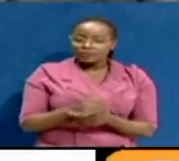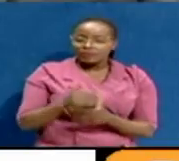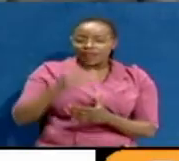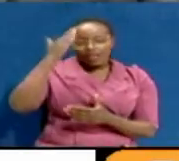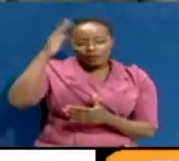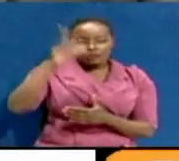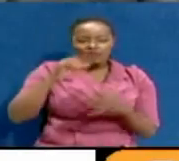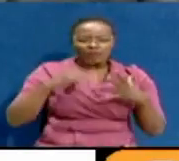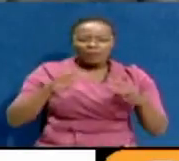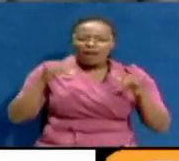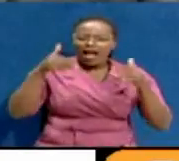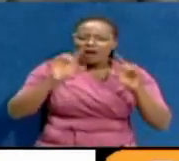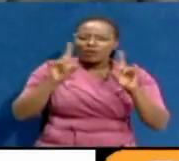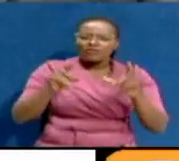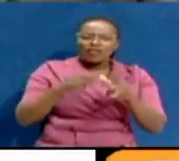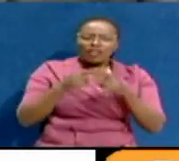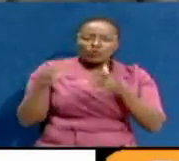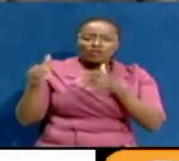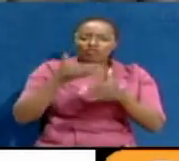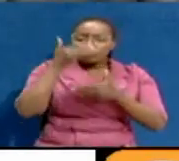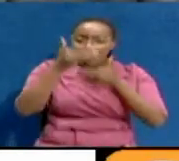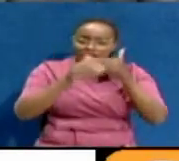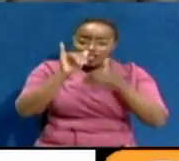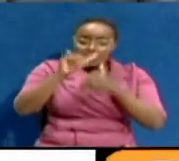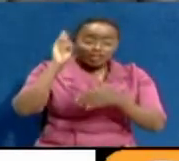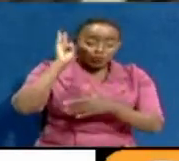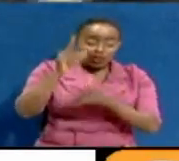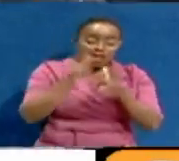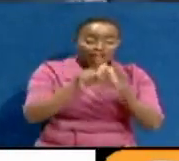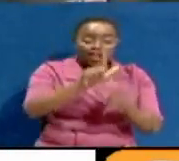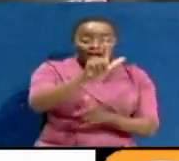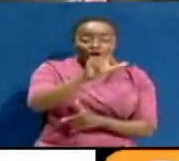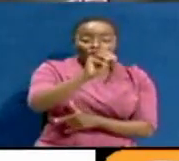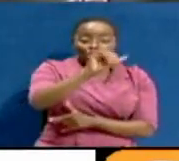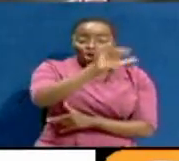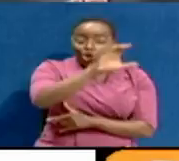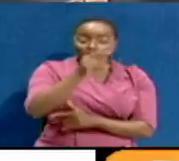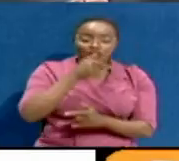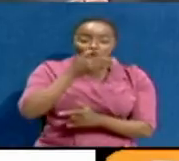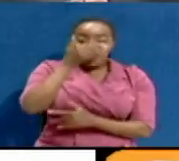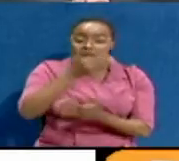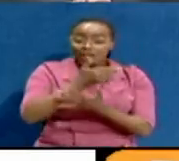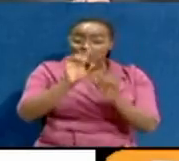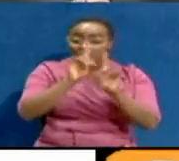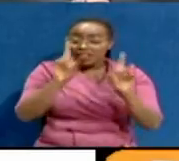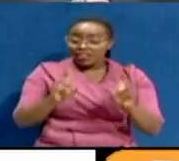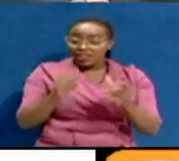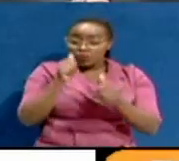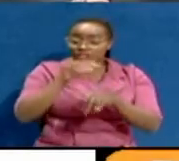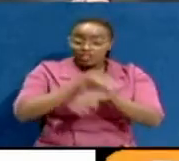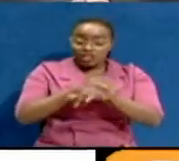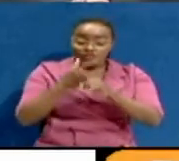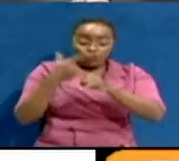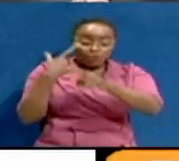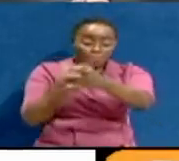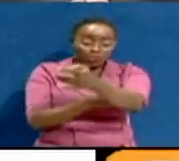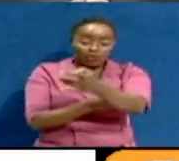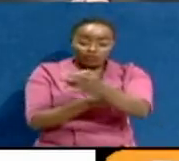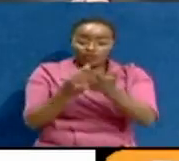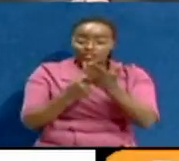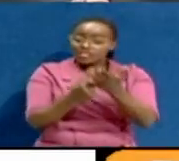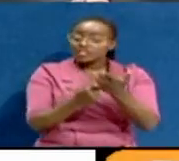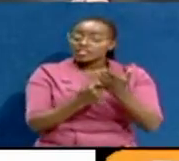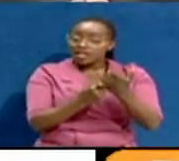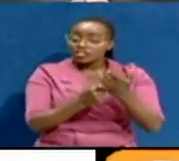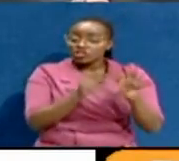know there are some viewers asking how, and I'll give you a chance to respond to that shortly, but let me allow Dr. Mbajo to weigh in. Any response as we've got into the vaccine discussion, Dr.